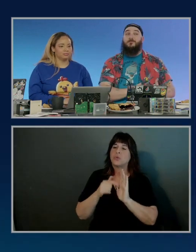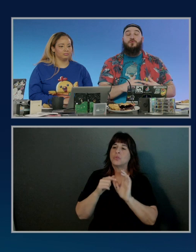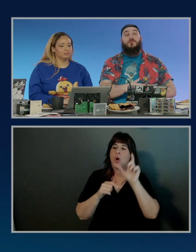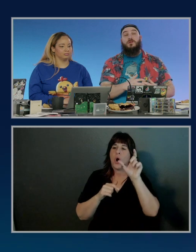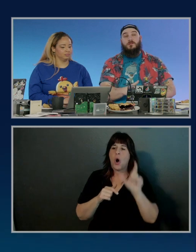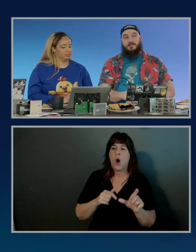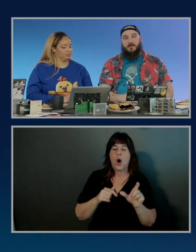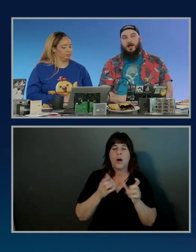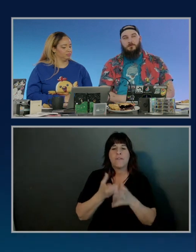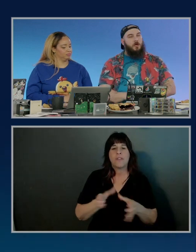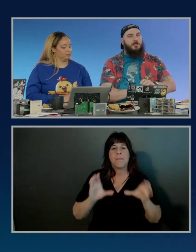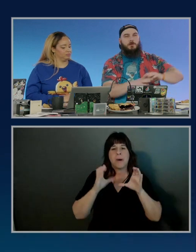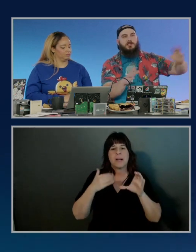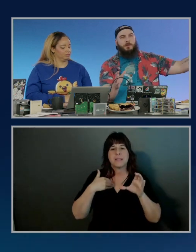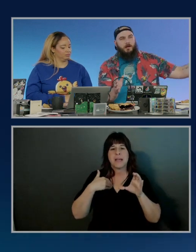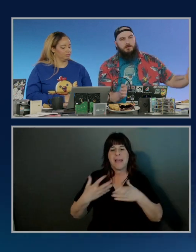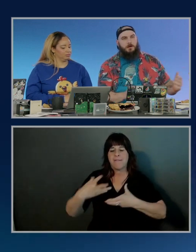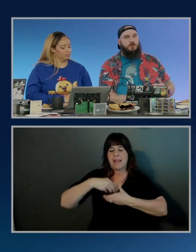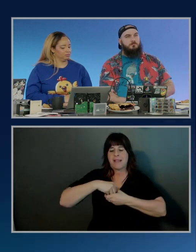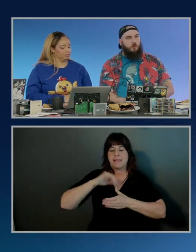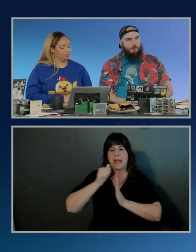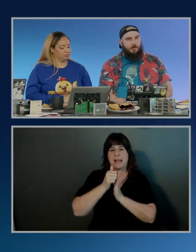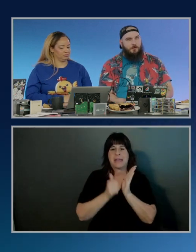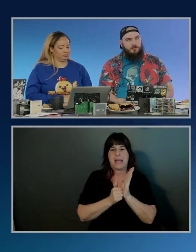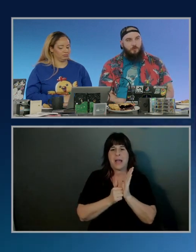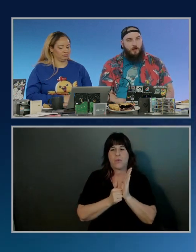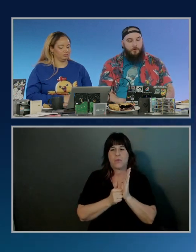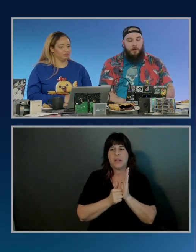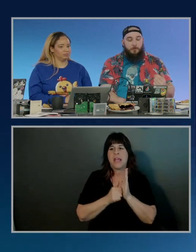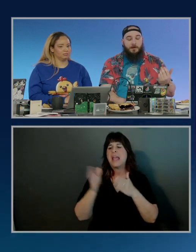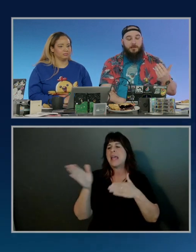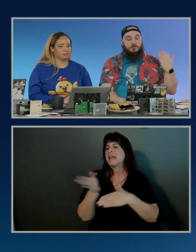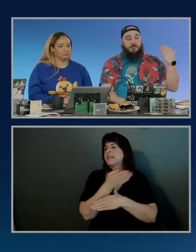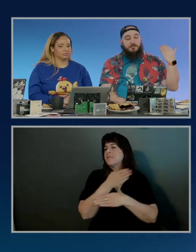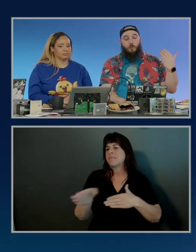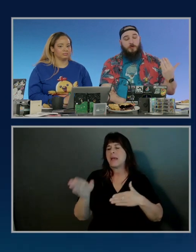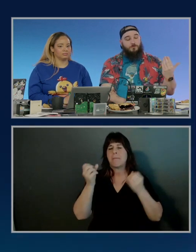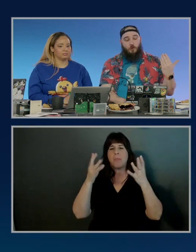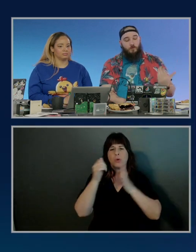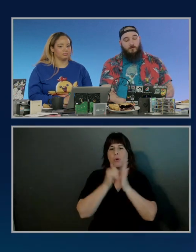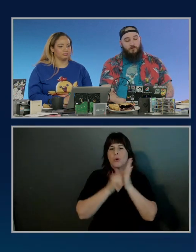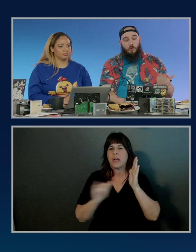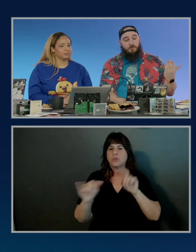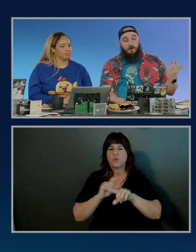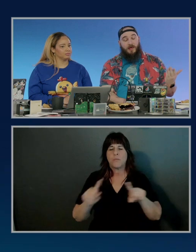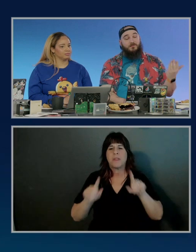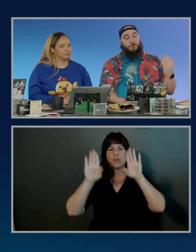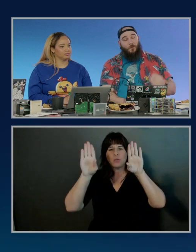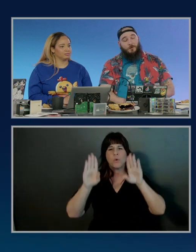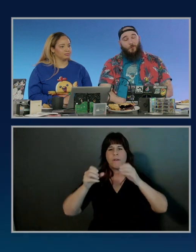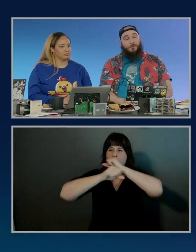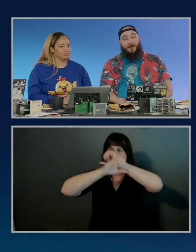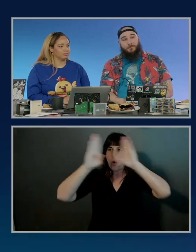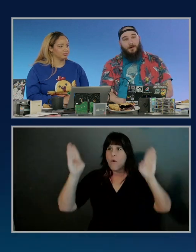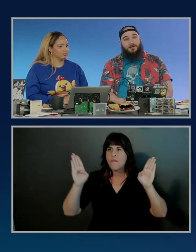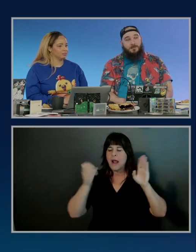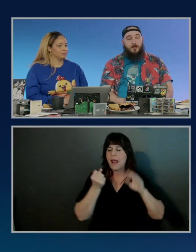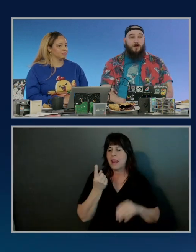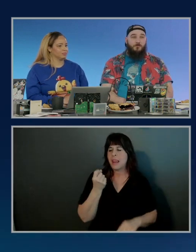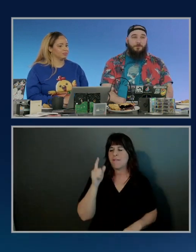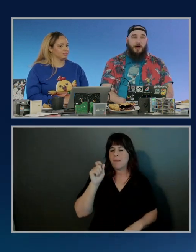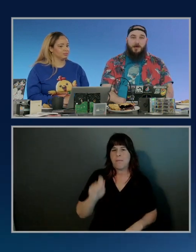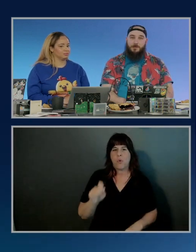I have within this account. Now, it can span across multiple accounts as well, but it gives me this wonderful overview of 11.1